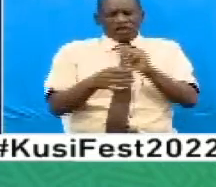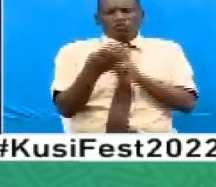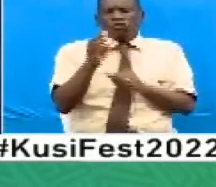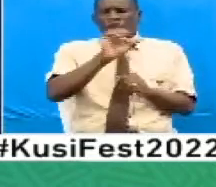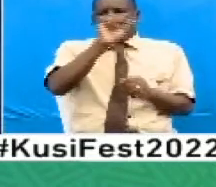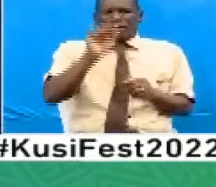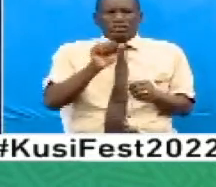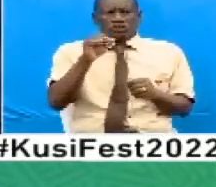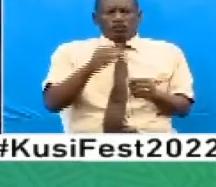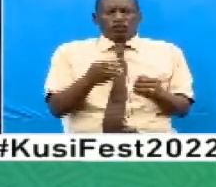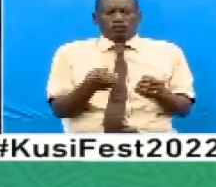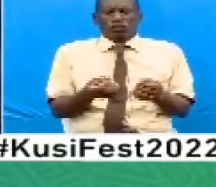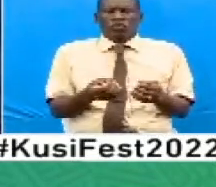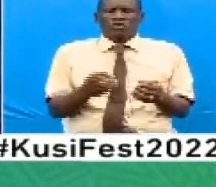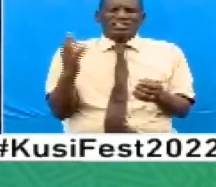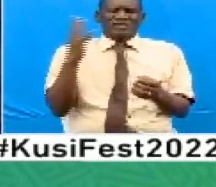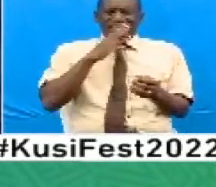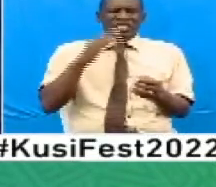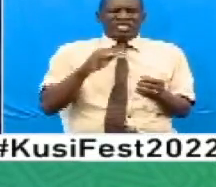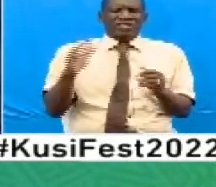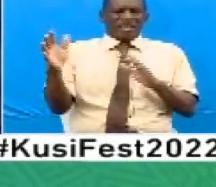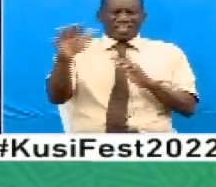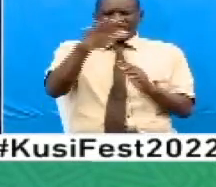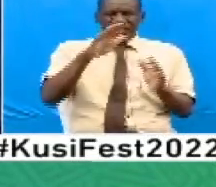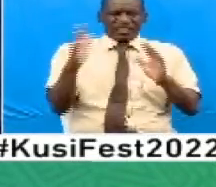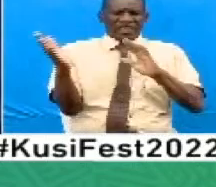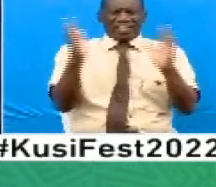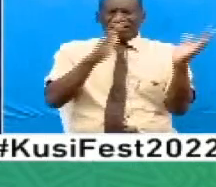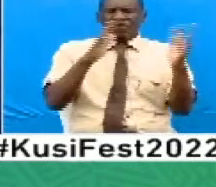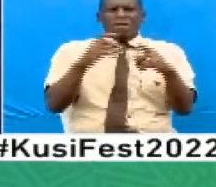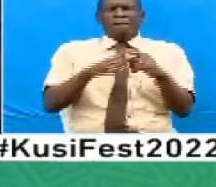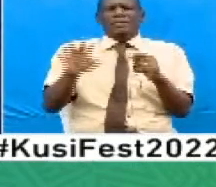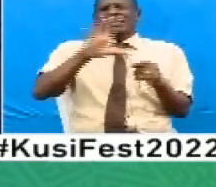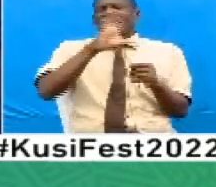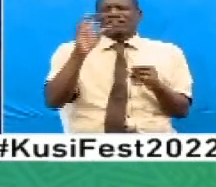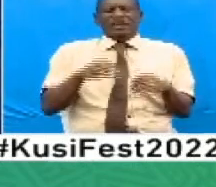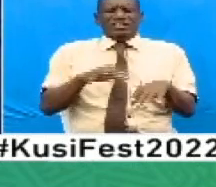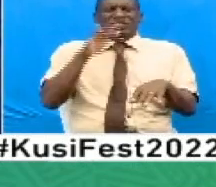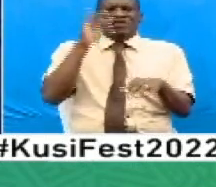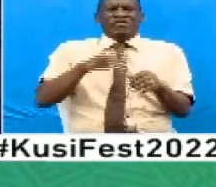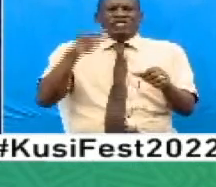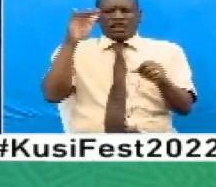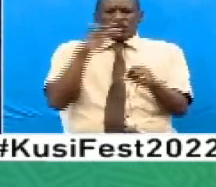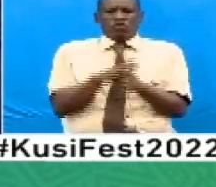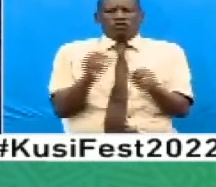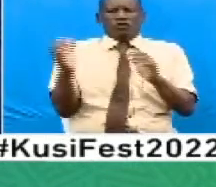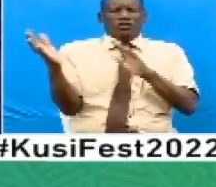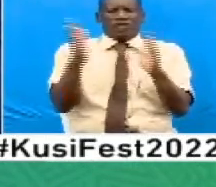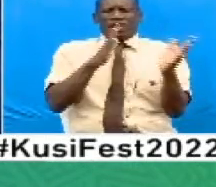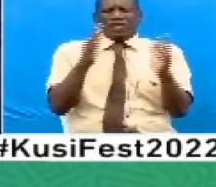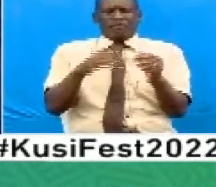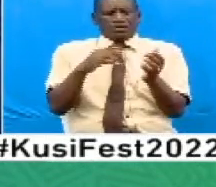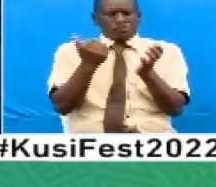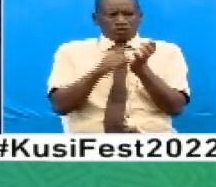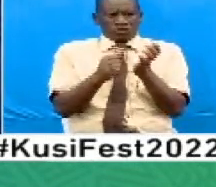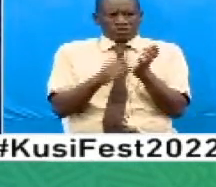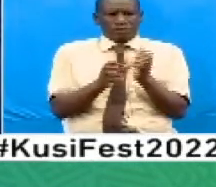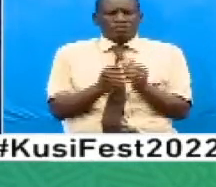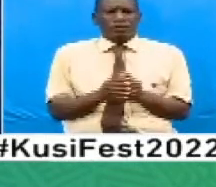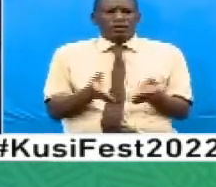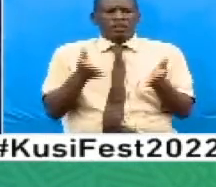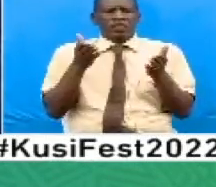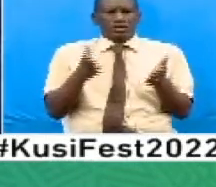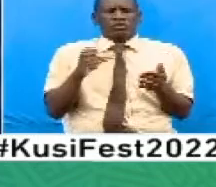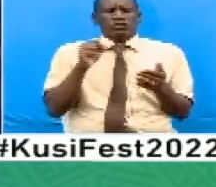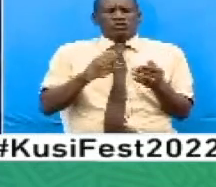of the emissions. However, Africa really bears the brunt of the climate crisis.